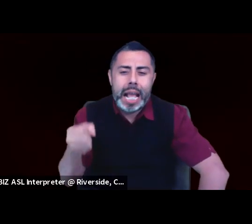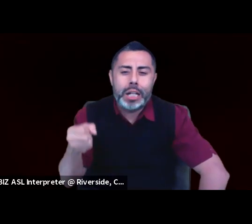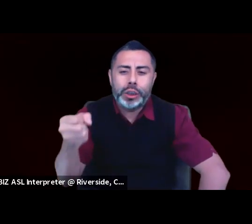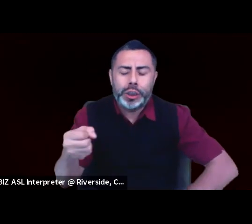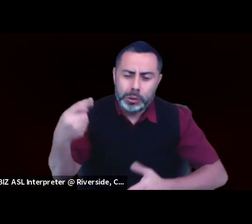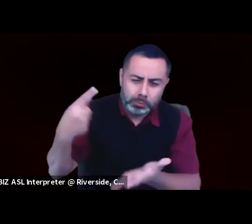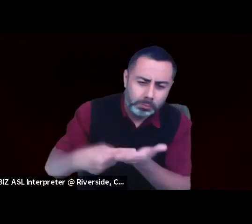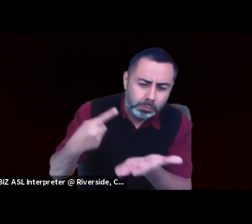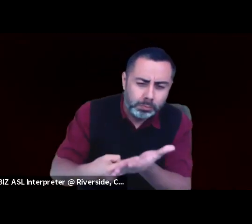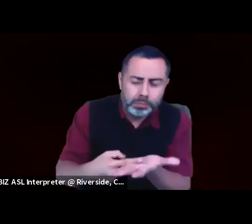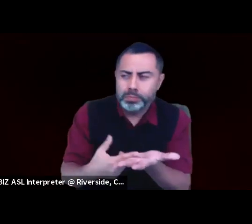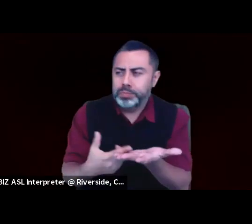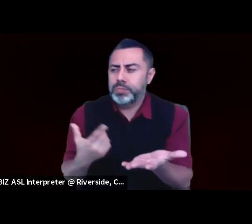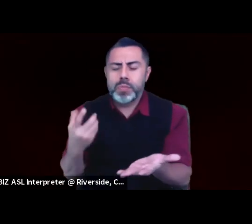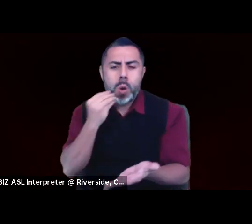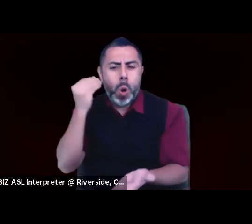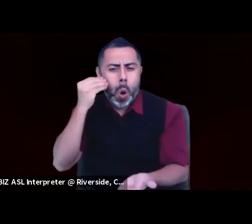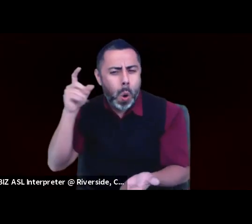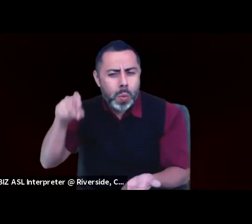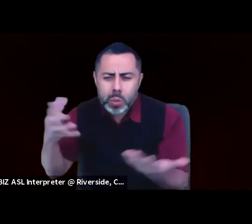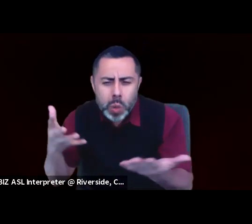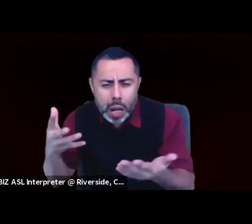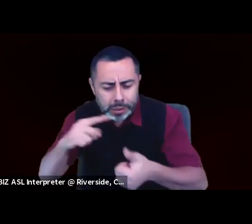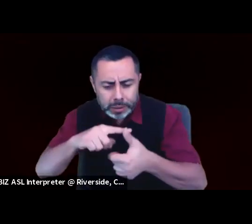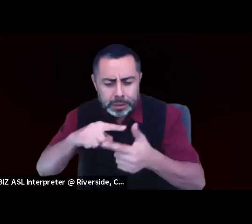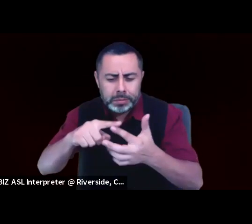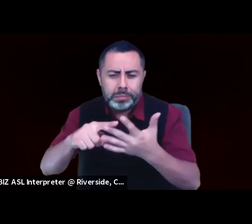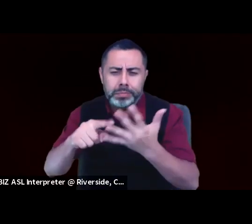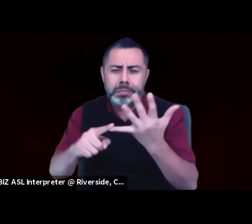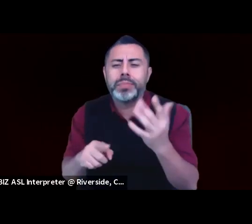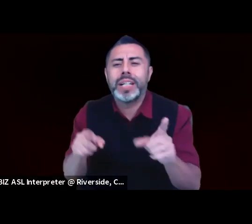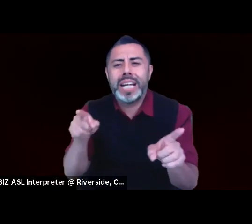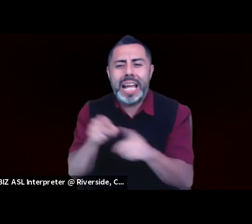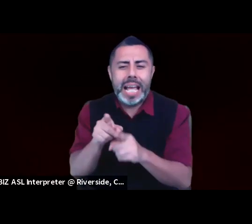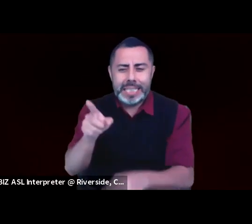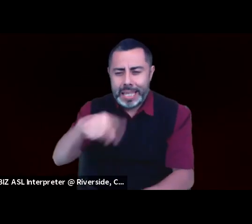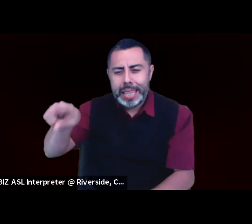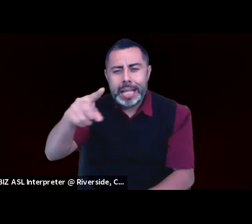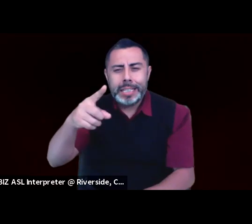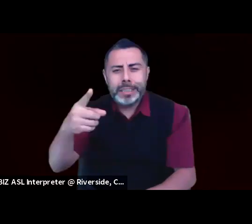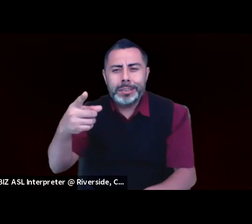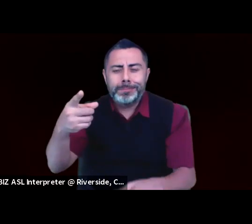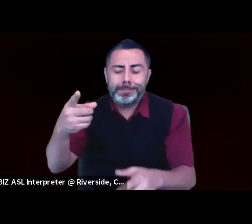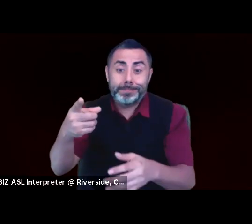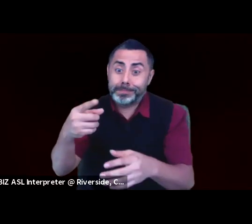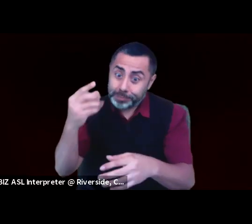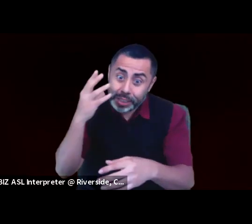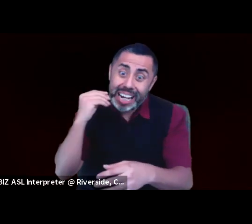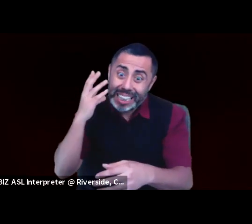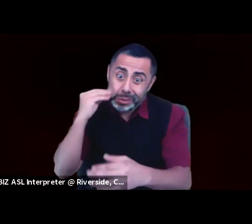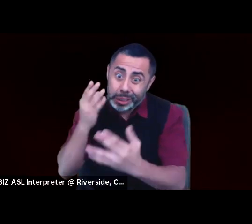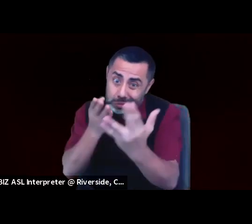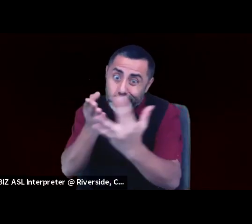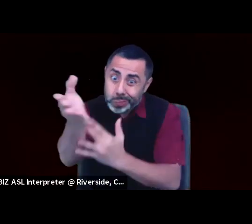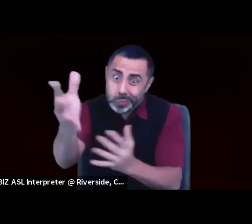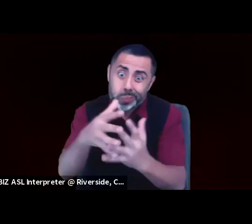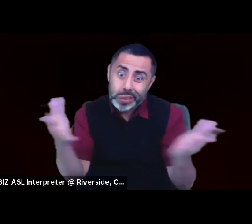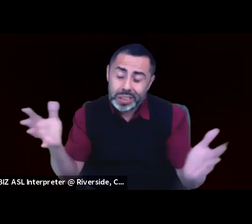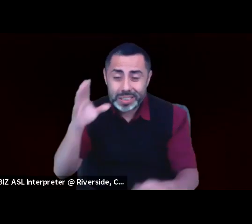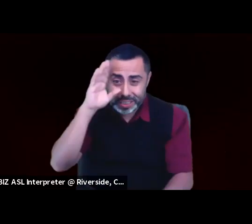their homes as they are, you know, going through a lot as well, you know, a lot of the Indigenous